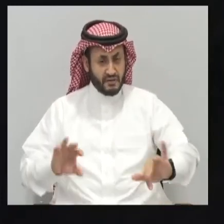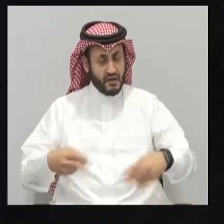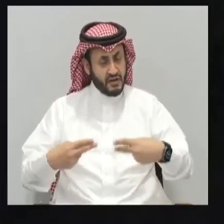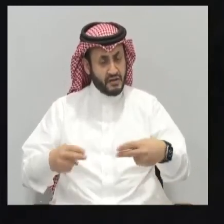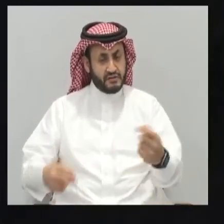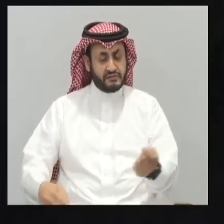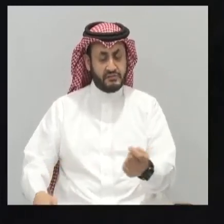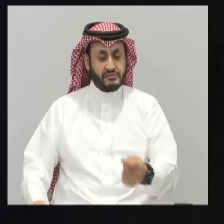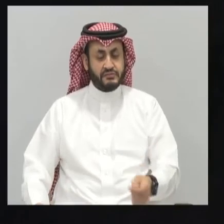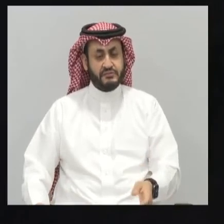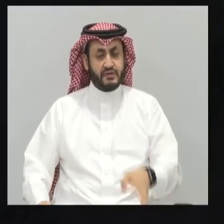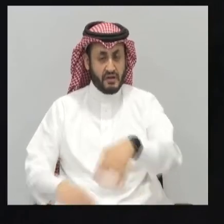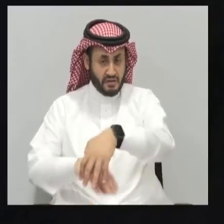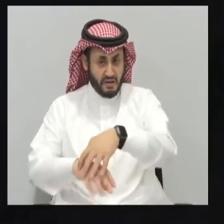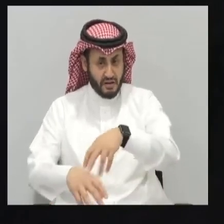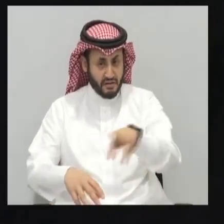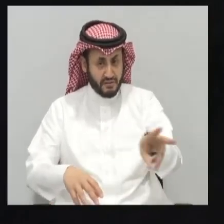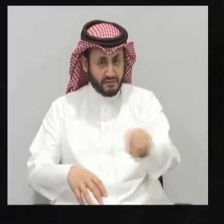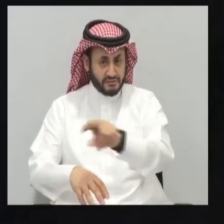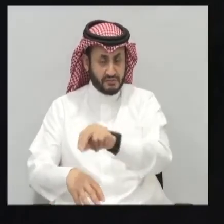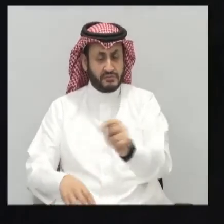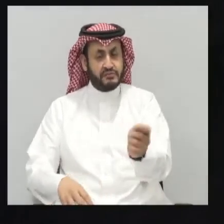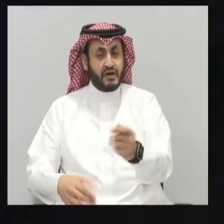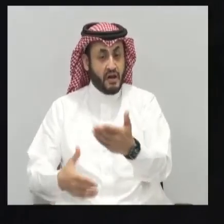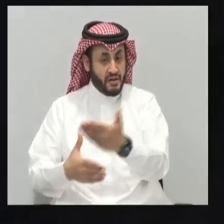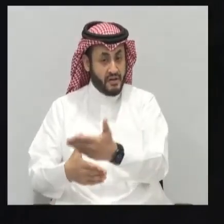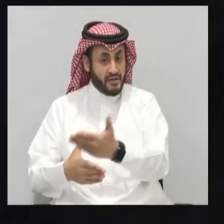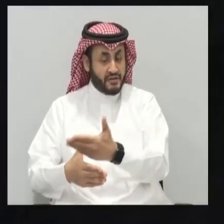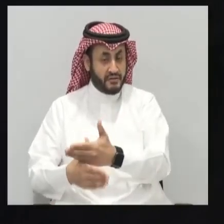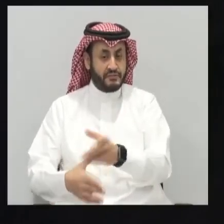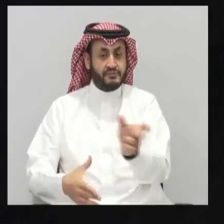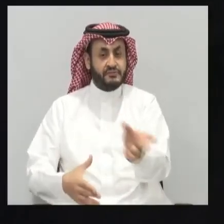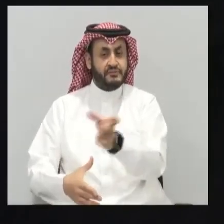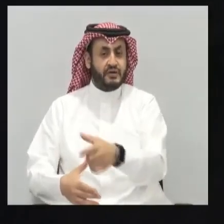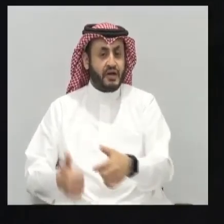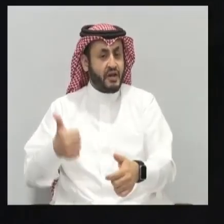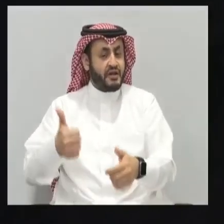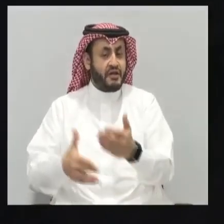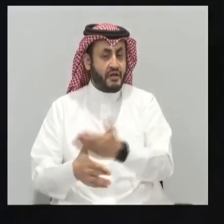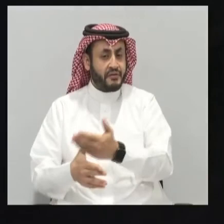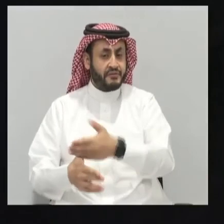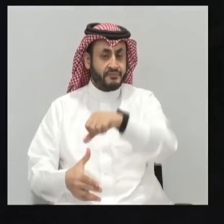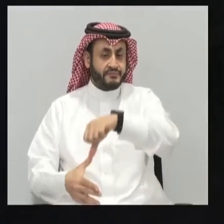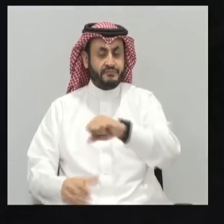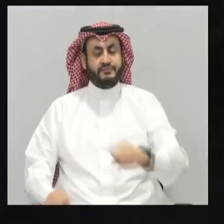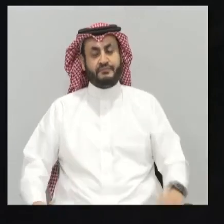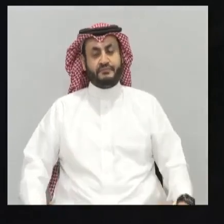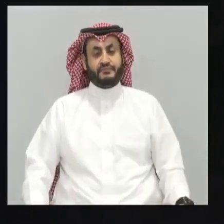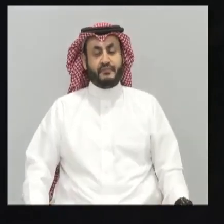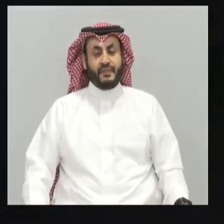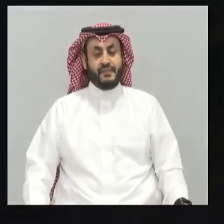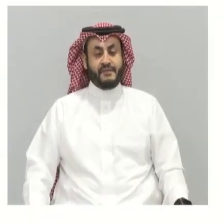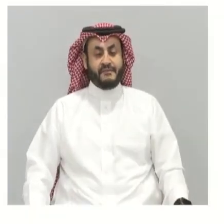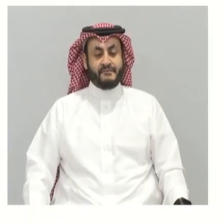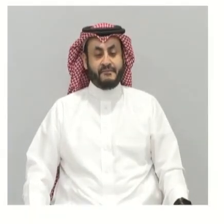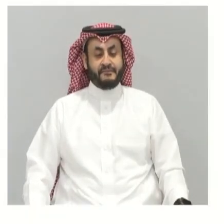thing? Try to list your reasons for being a good thing and list the reasons of you thinking that it is a bad